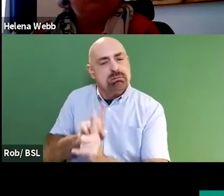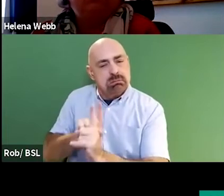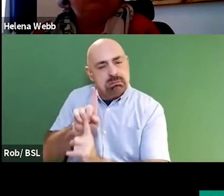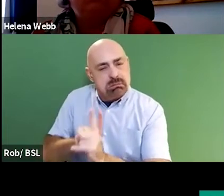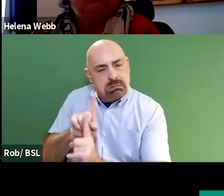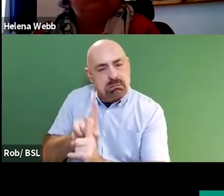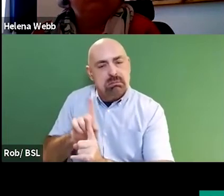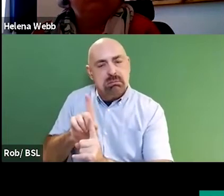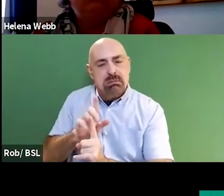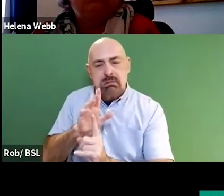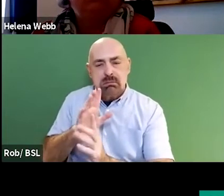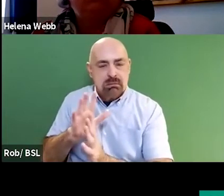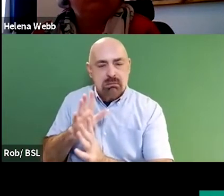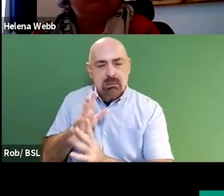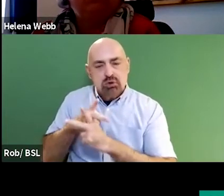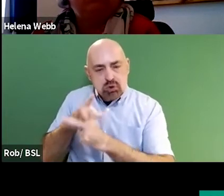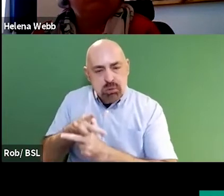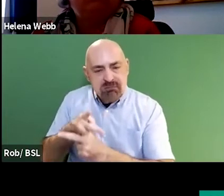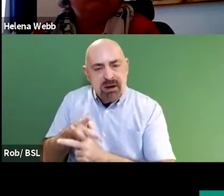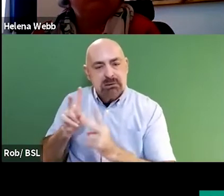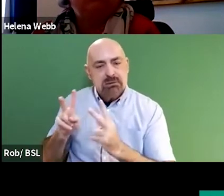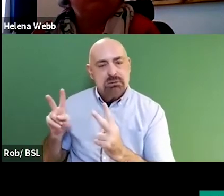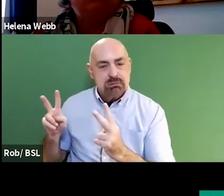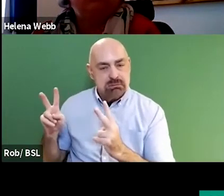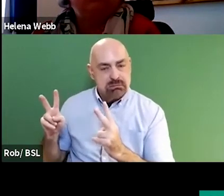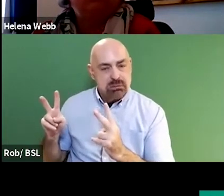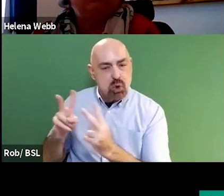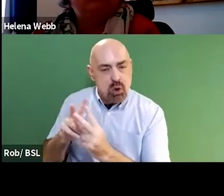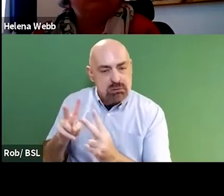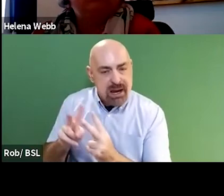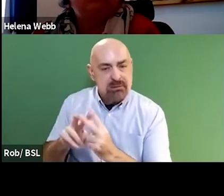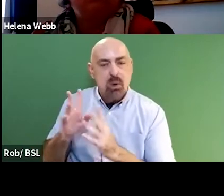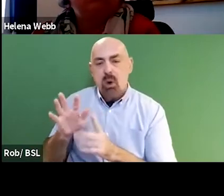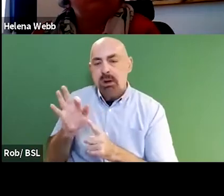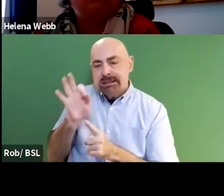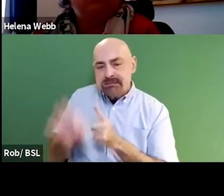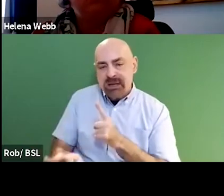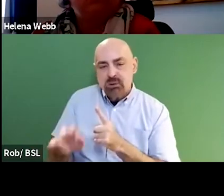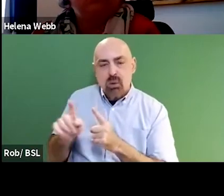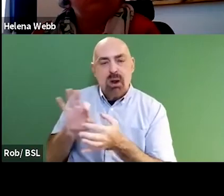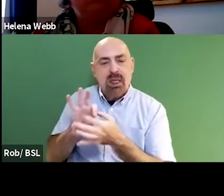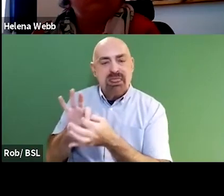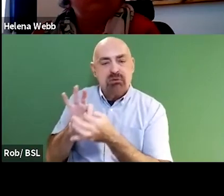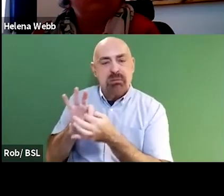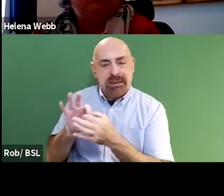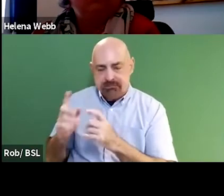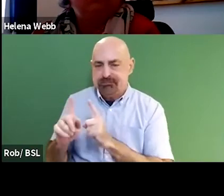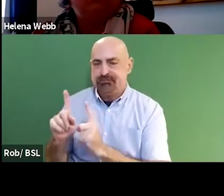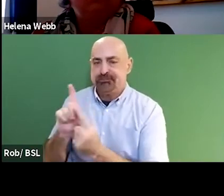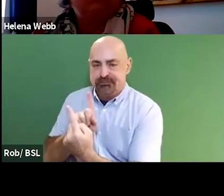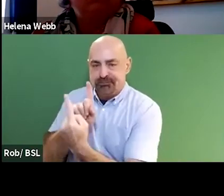for example, things like supervised contacts or specialist or therapeutic type services. So,